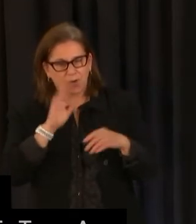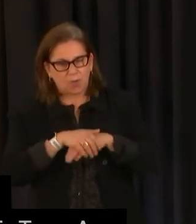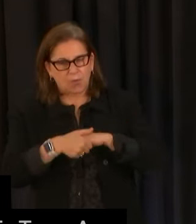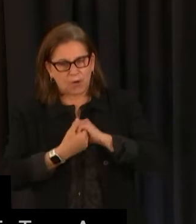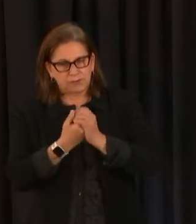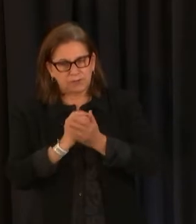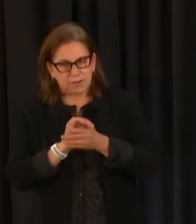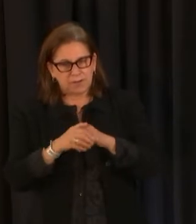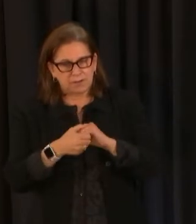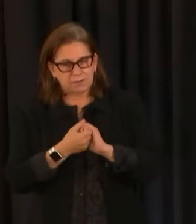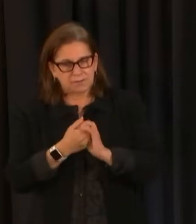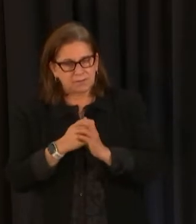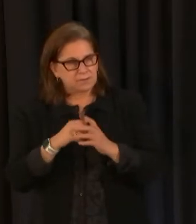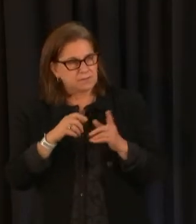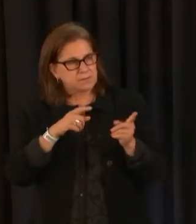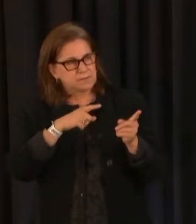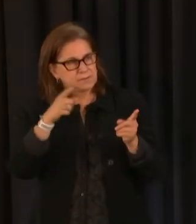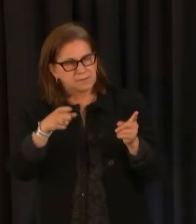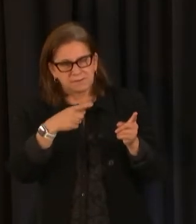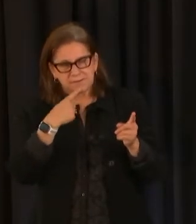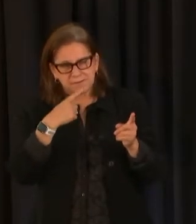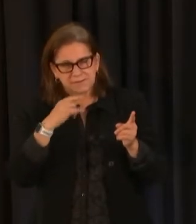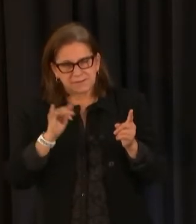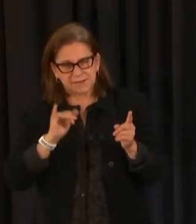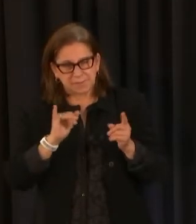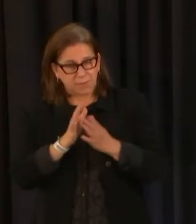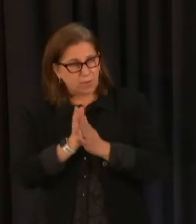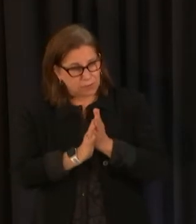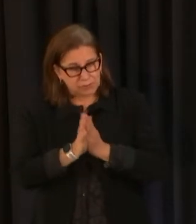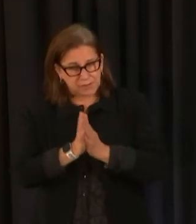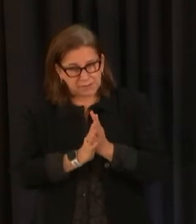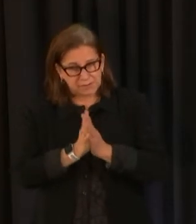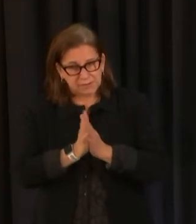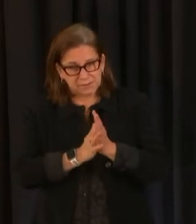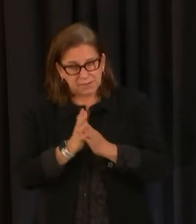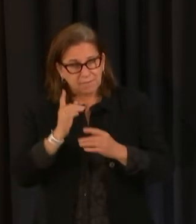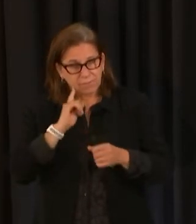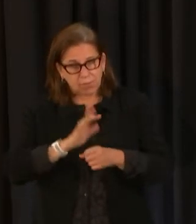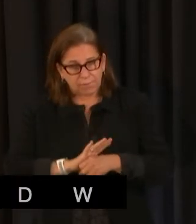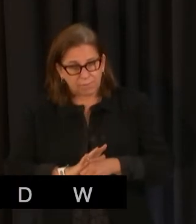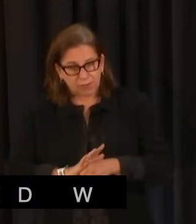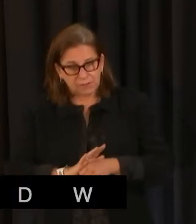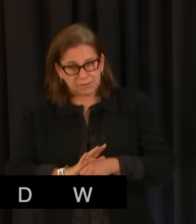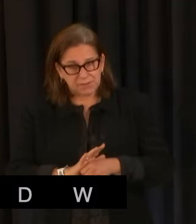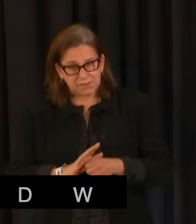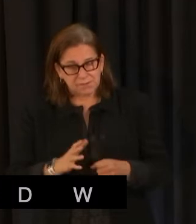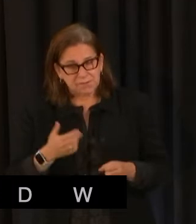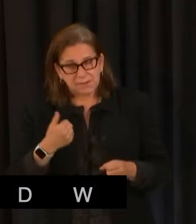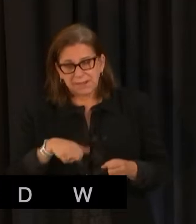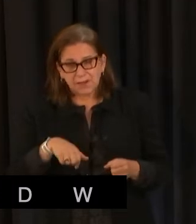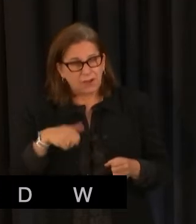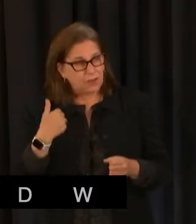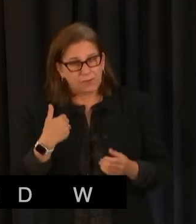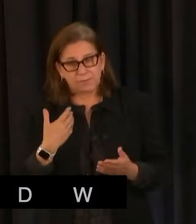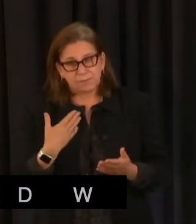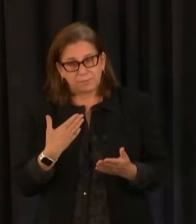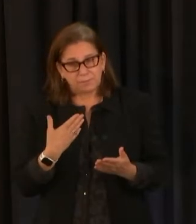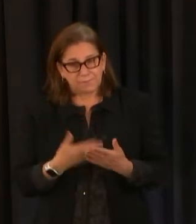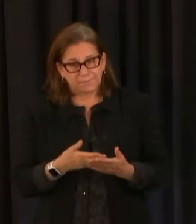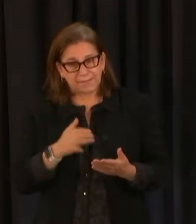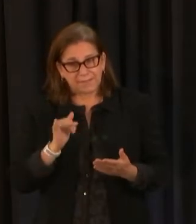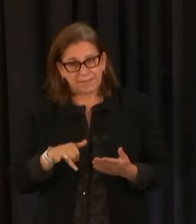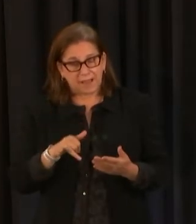thing. How important is wash your hands in the case of coronavirus? Is there any indication that it is transmitted